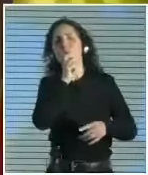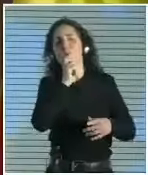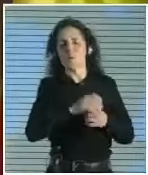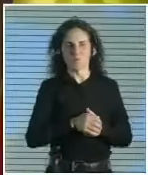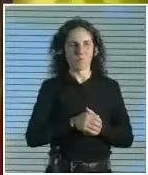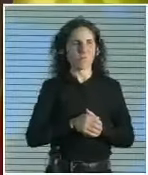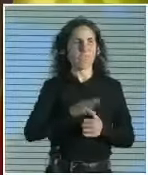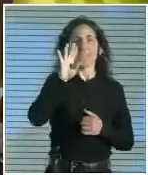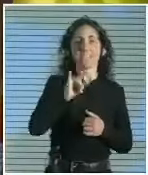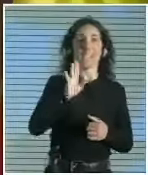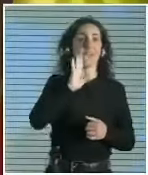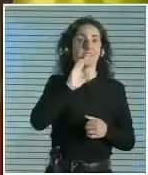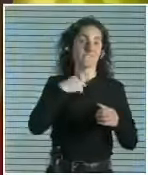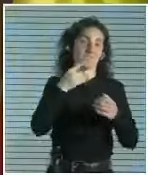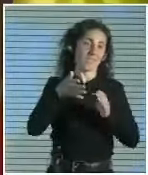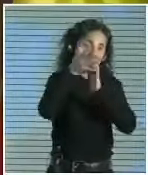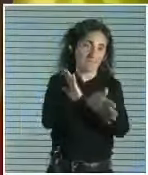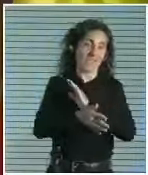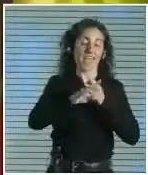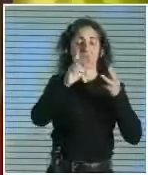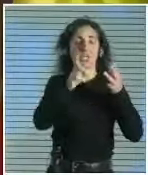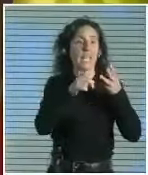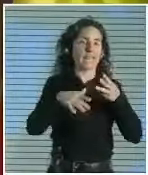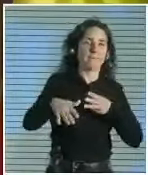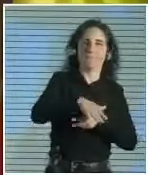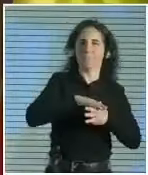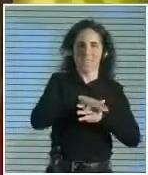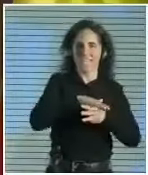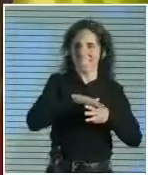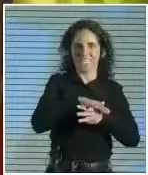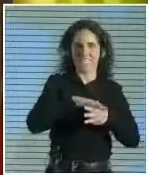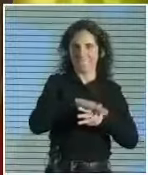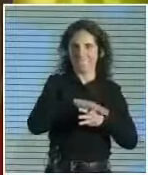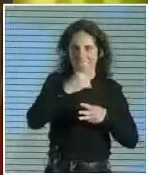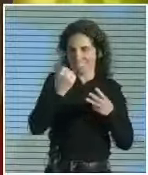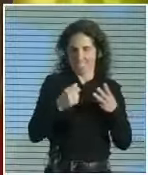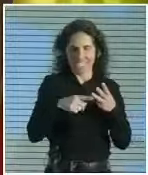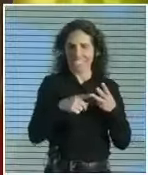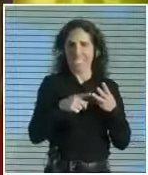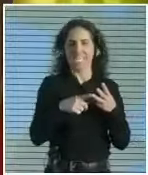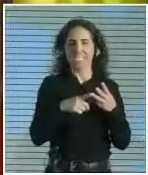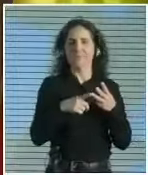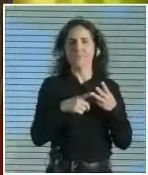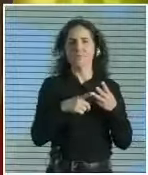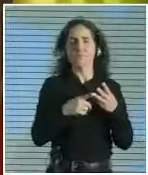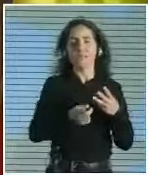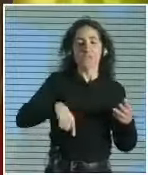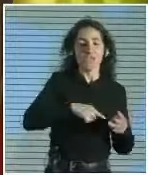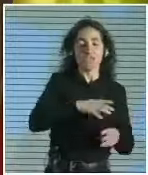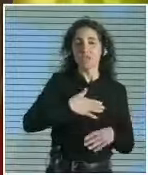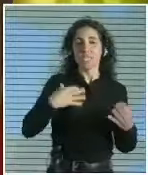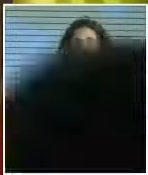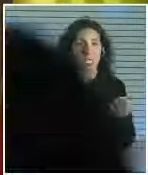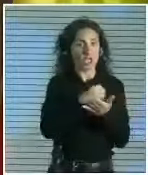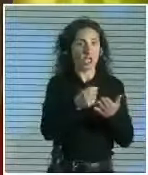our CSR roadmap is to involve the stakeholders for a better sustainability, and